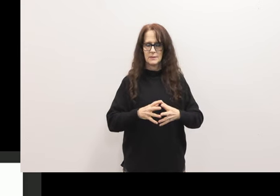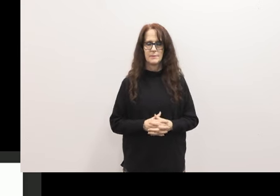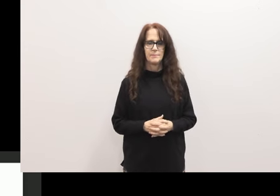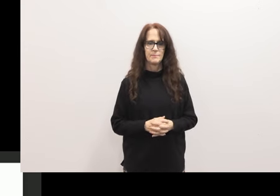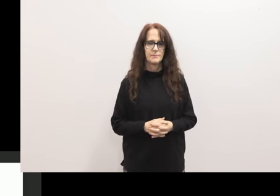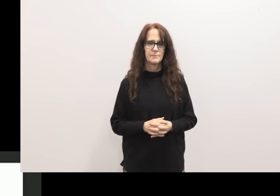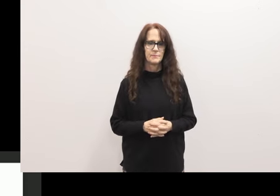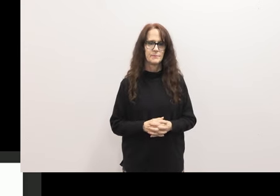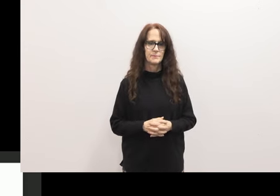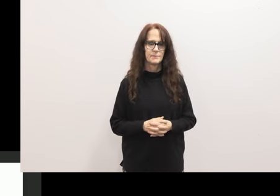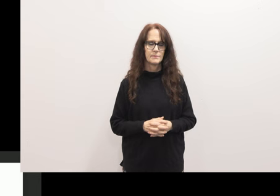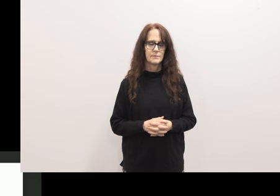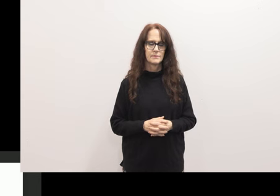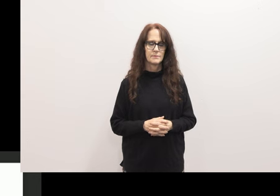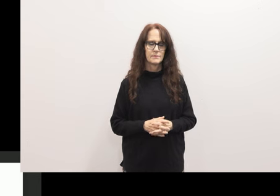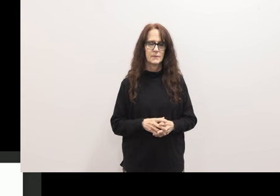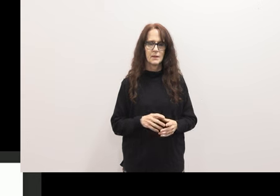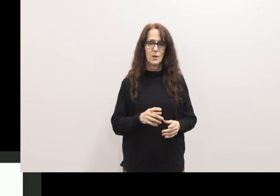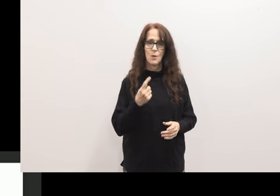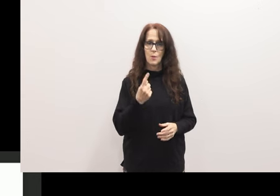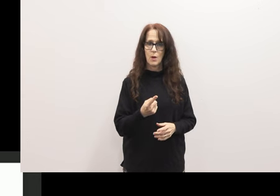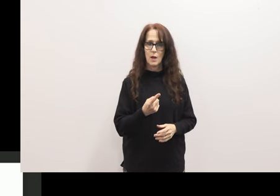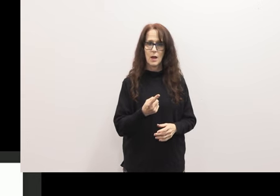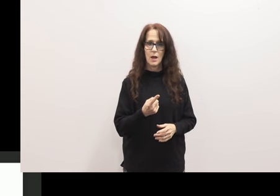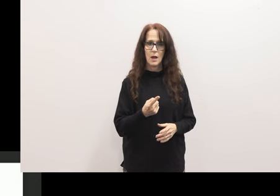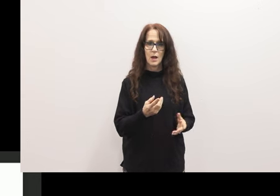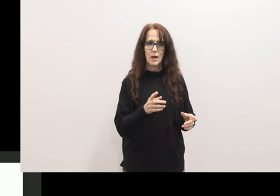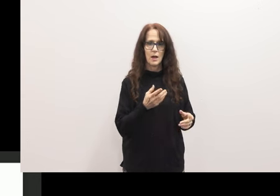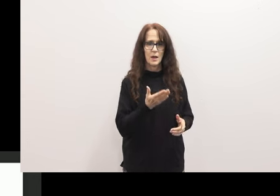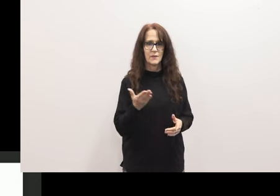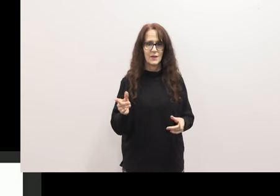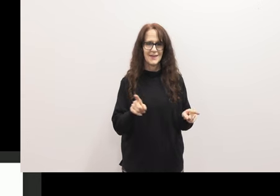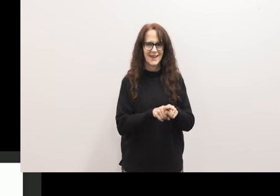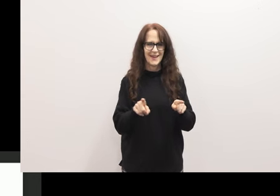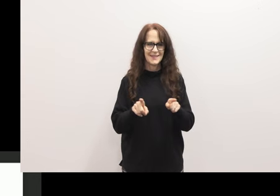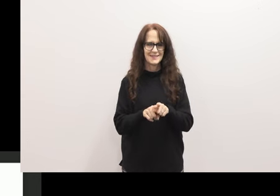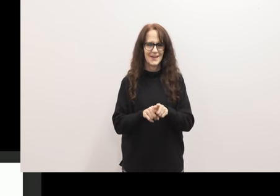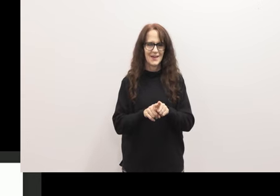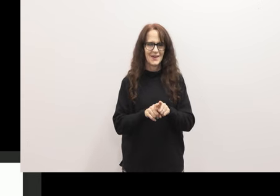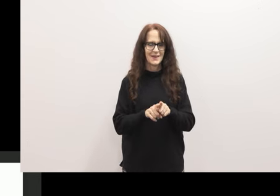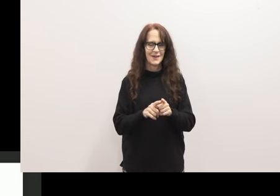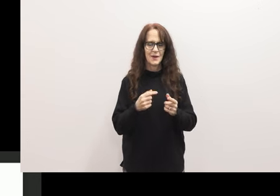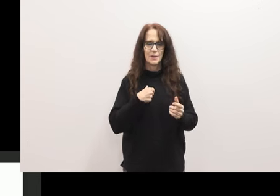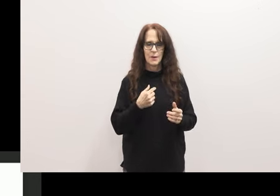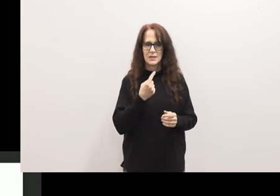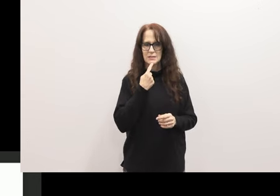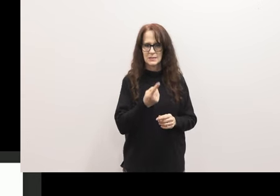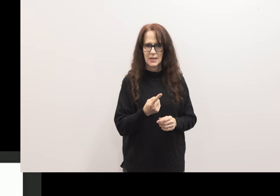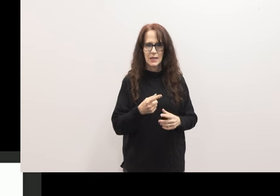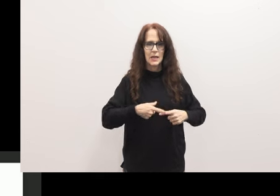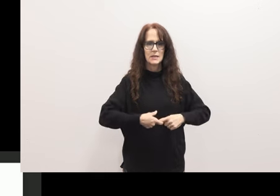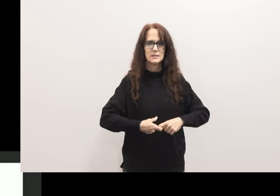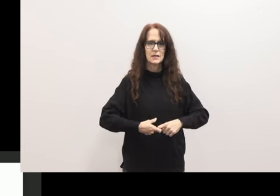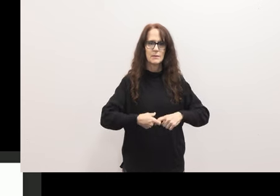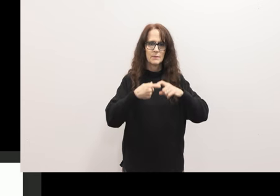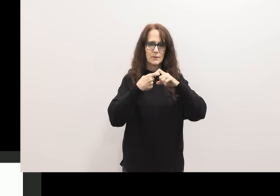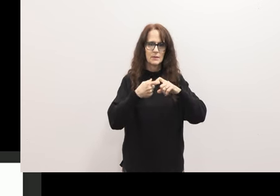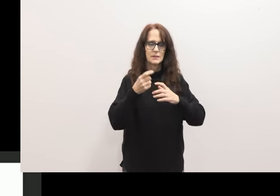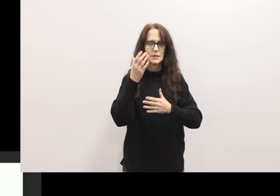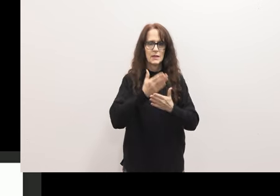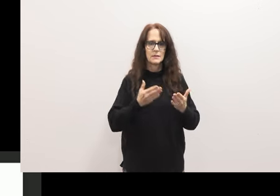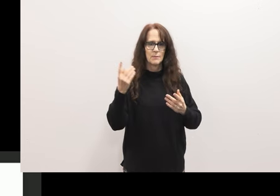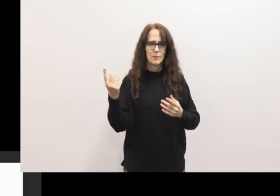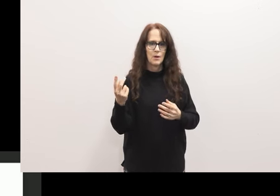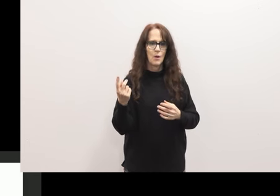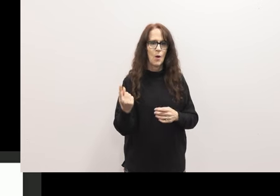And one of the things that is also really important that we like to convey is that suspension is something that is used